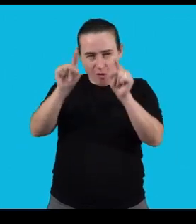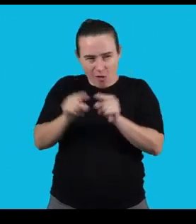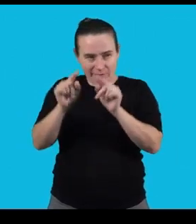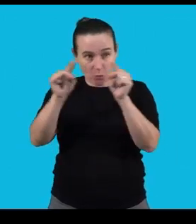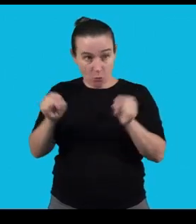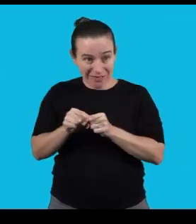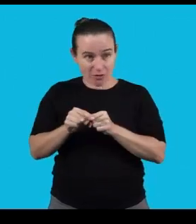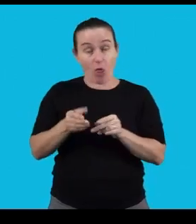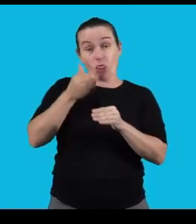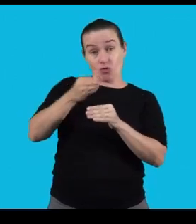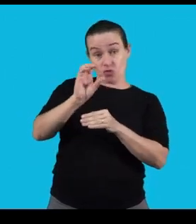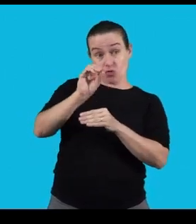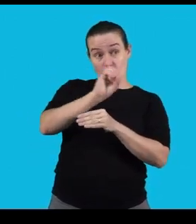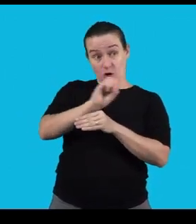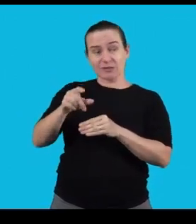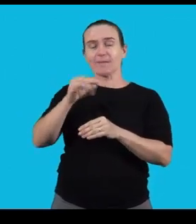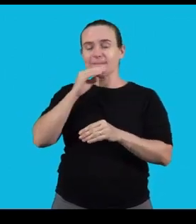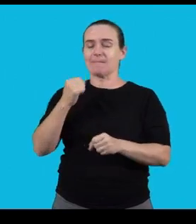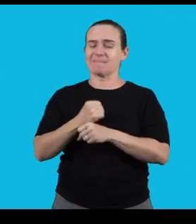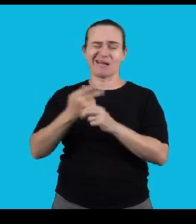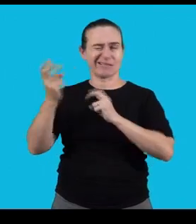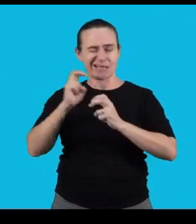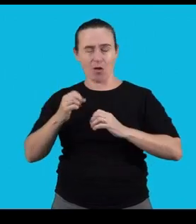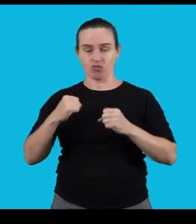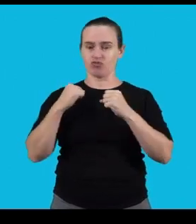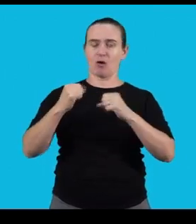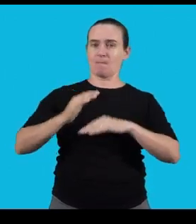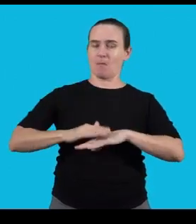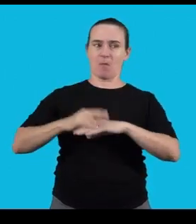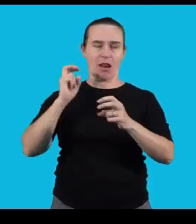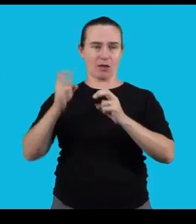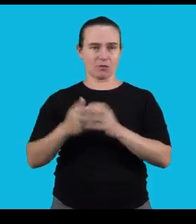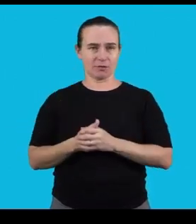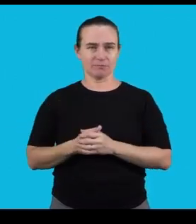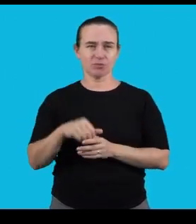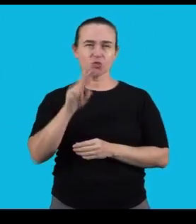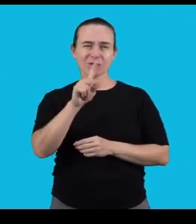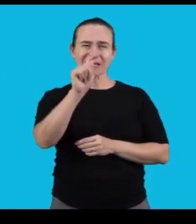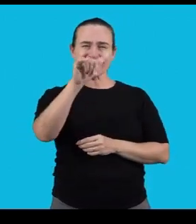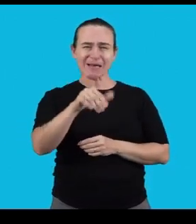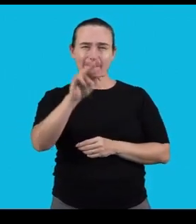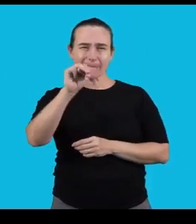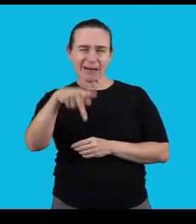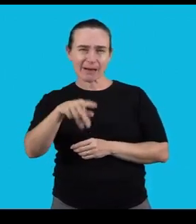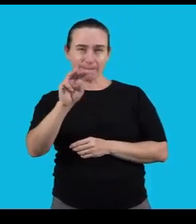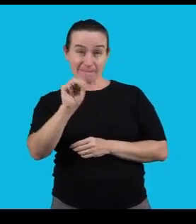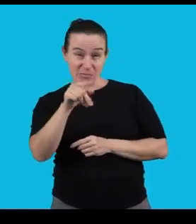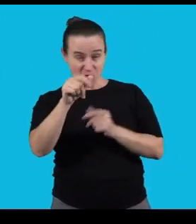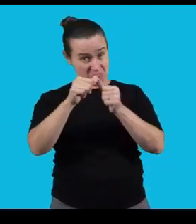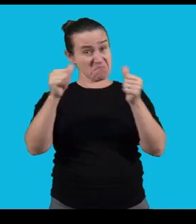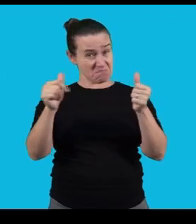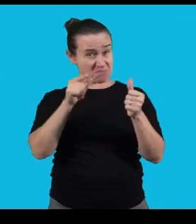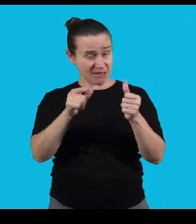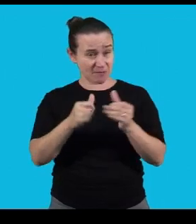ossicles, which amplifies sound. So if you check here, even on the diagram itself, look at the tympanic membrane.